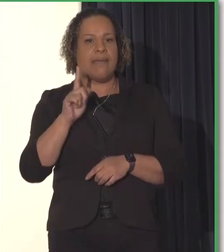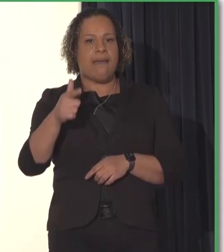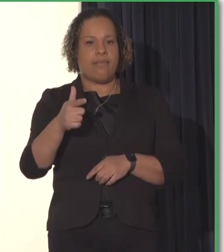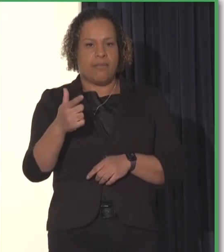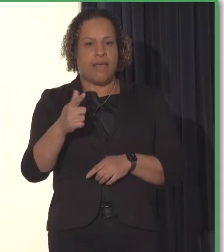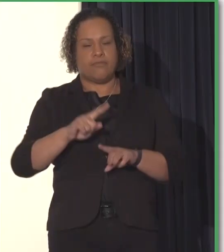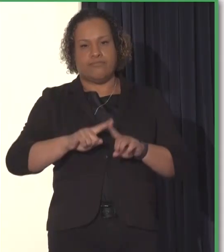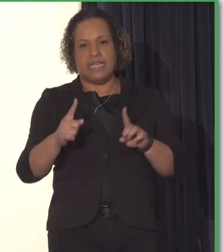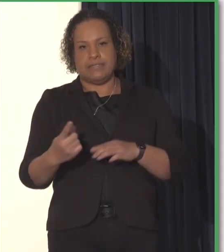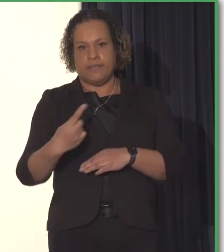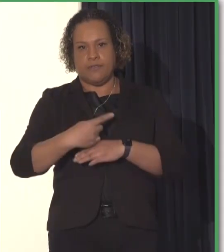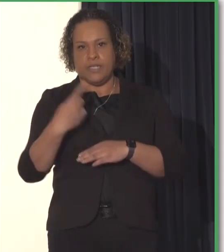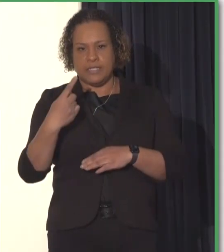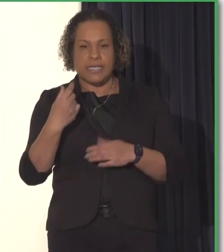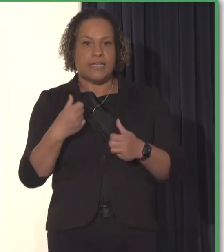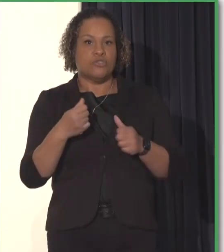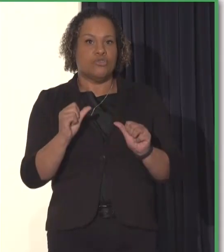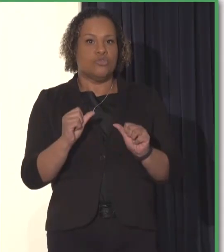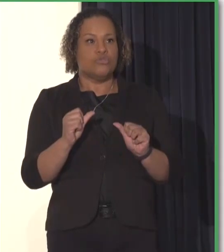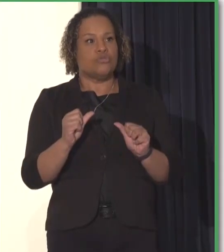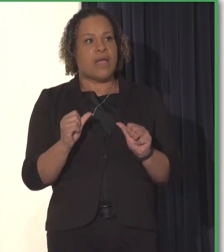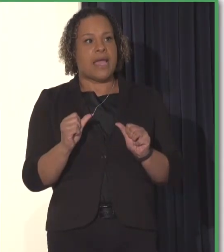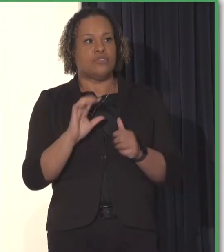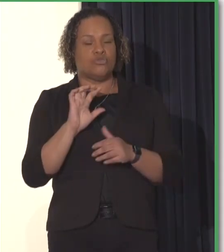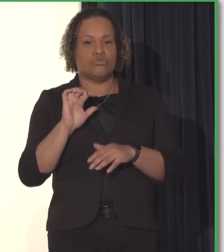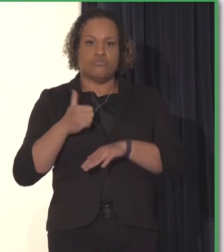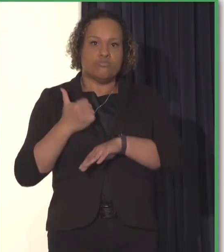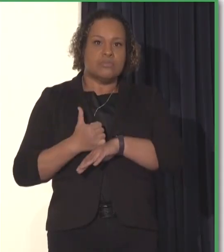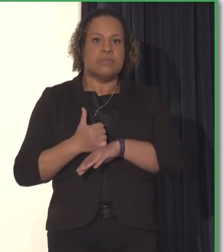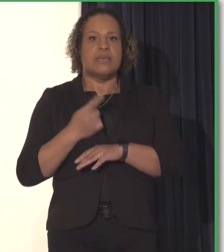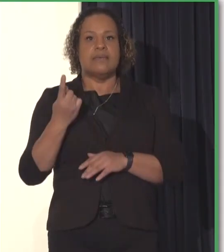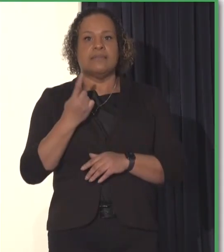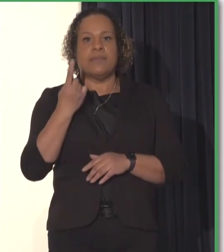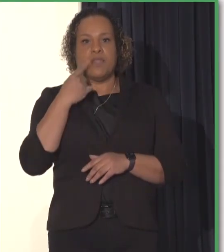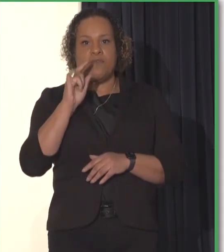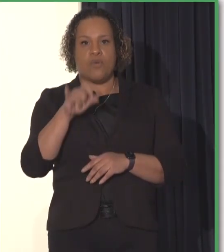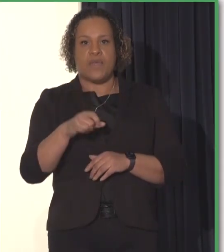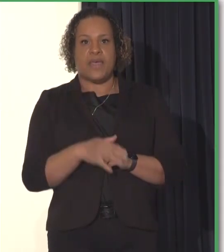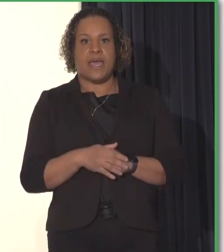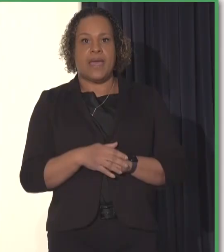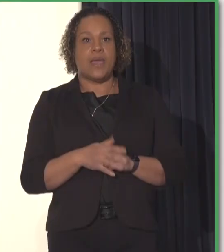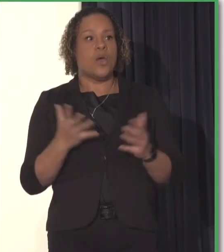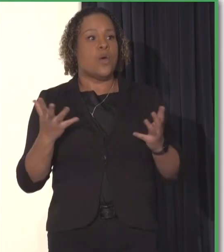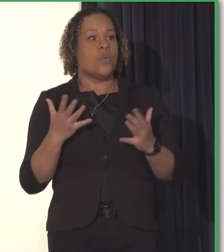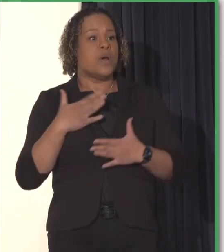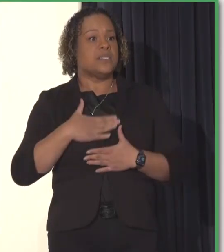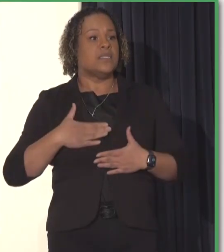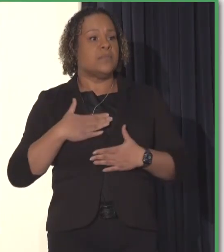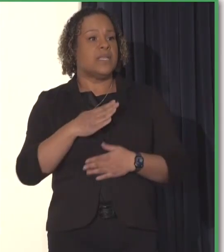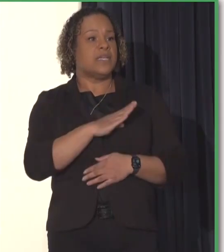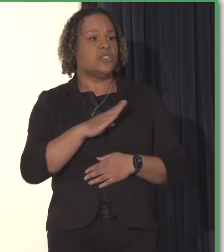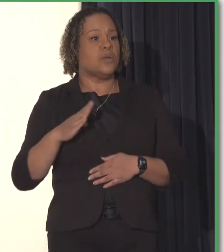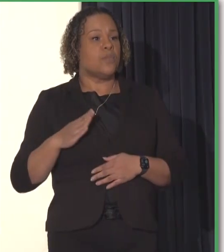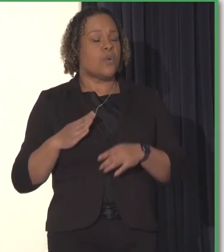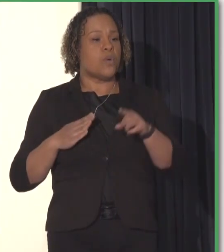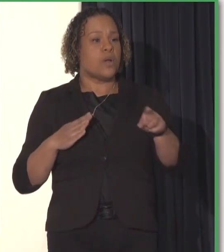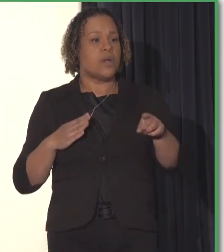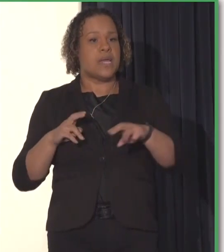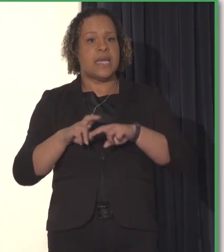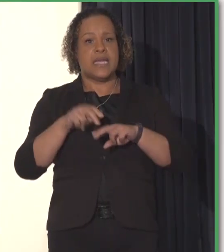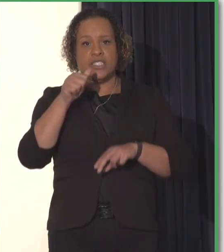to get it something stated for that or set up for that. What is the pleasure of the board? Mr. Chairman, Yes,